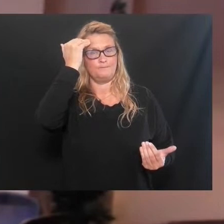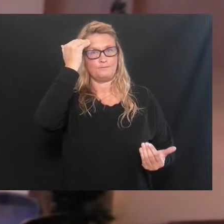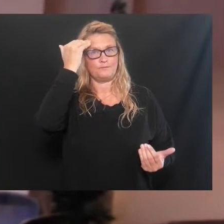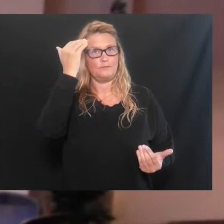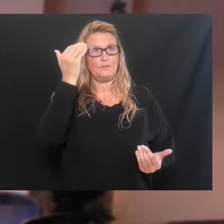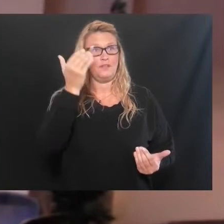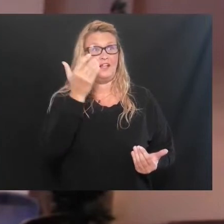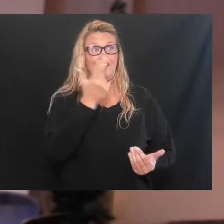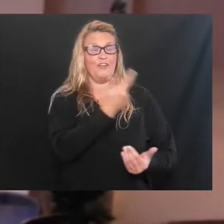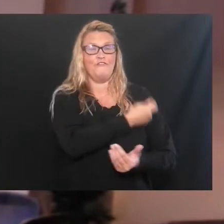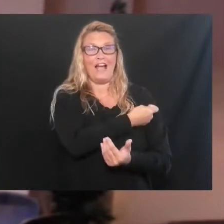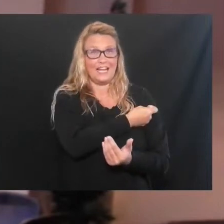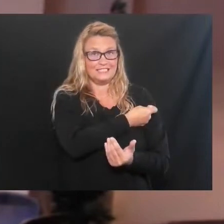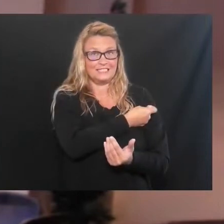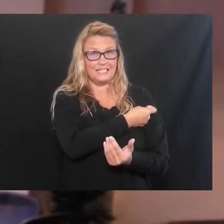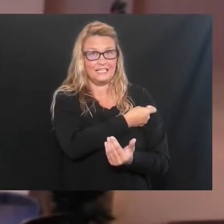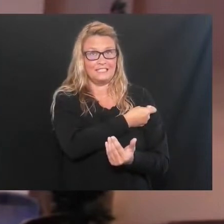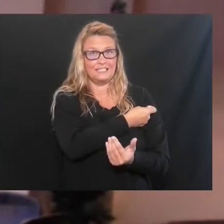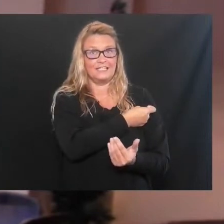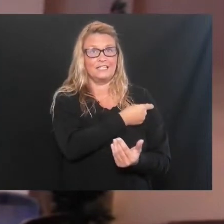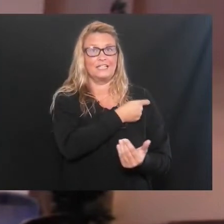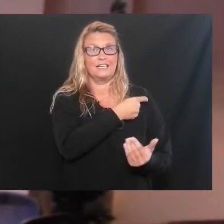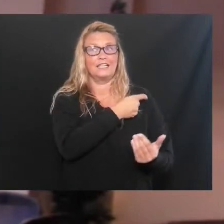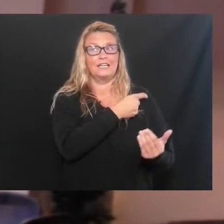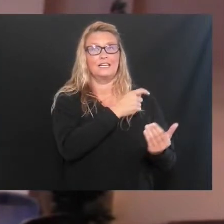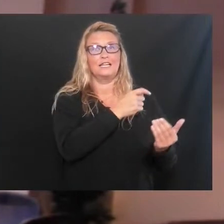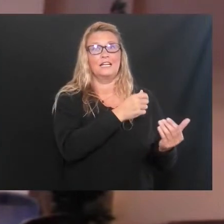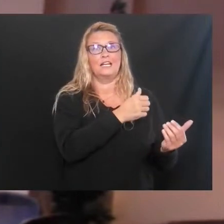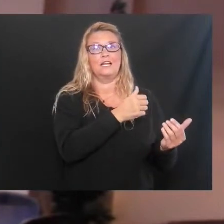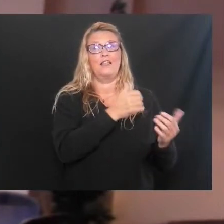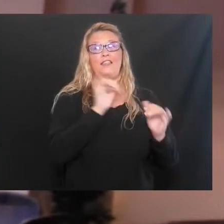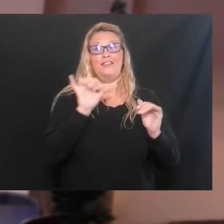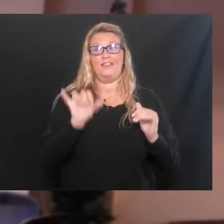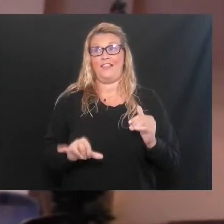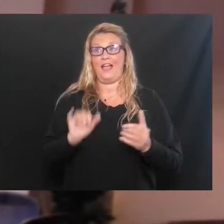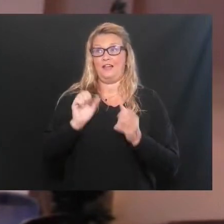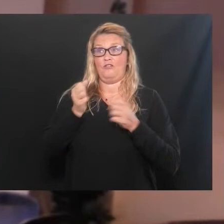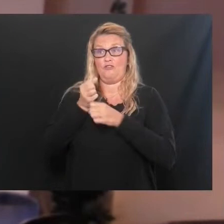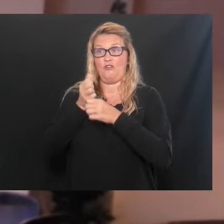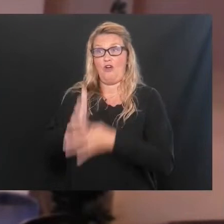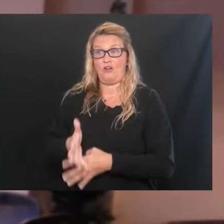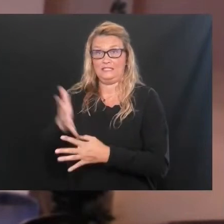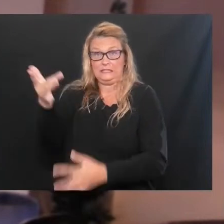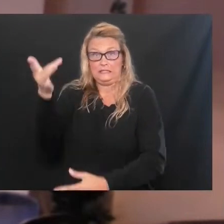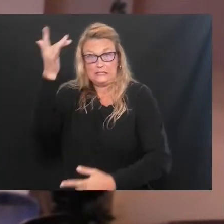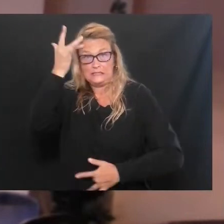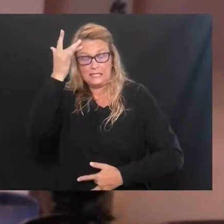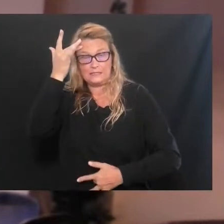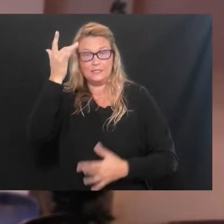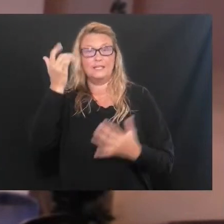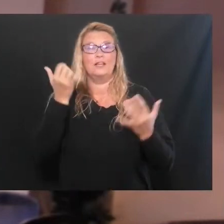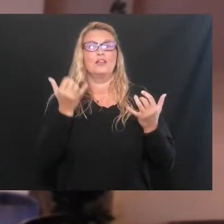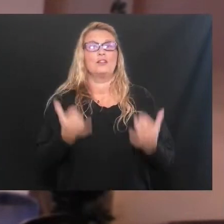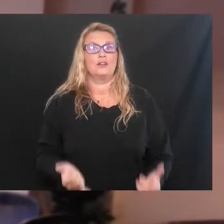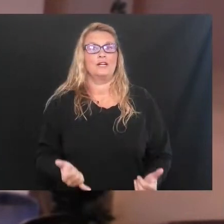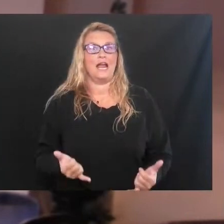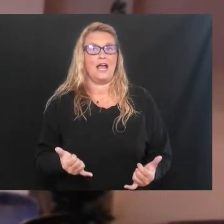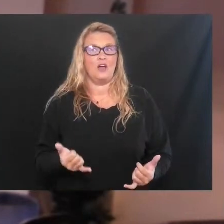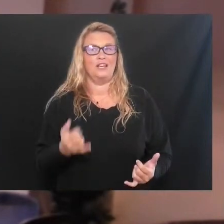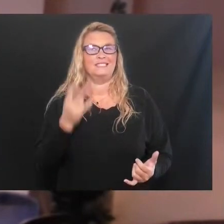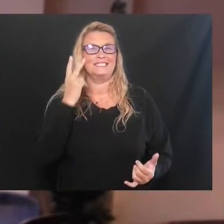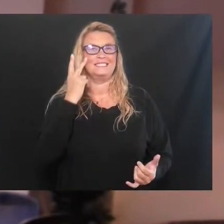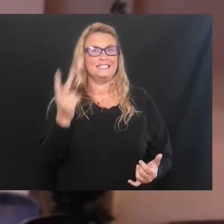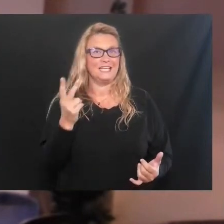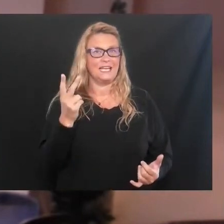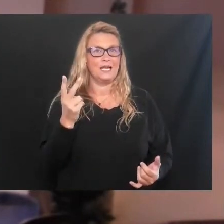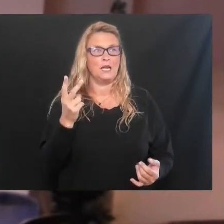vaccine breakthroughs leading to symptomatic infection, they have now seen people that are hospitalized who